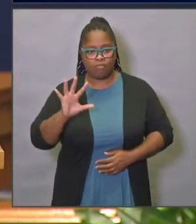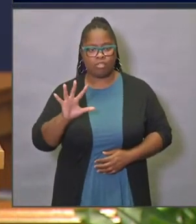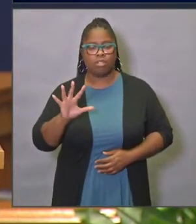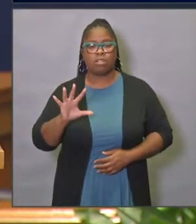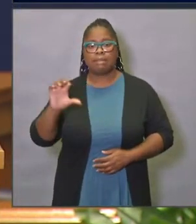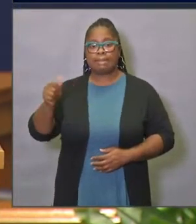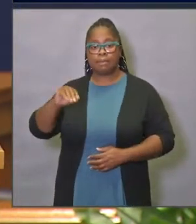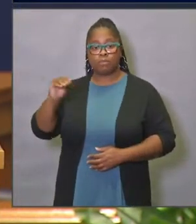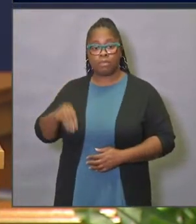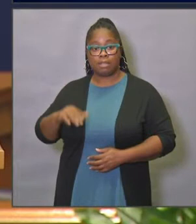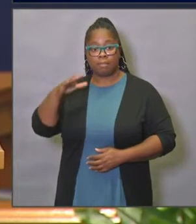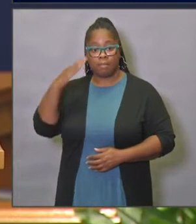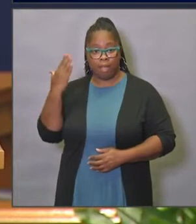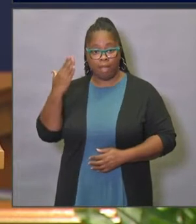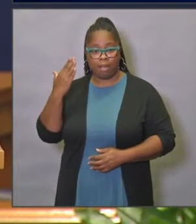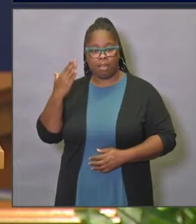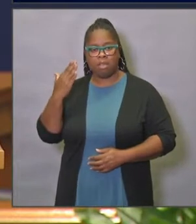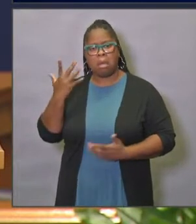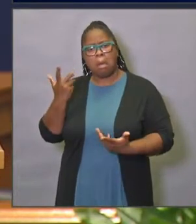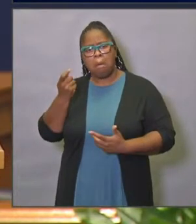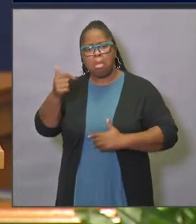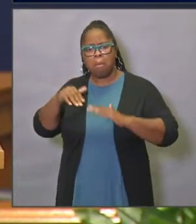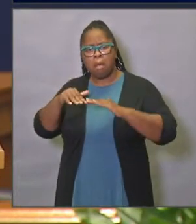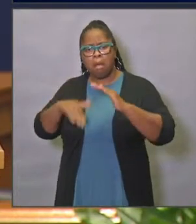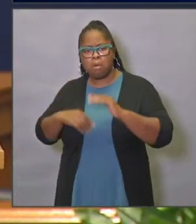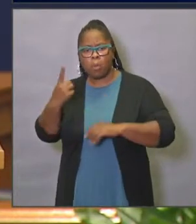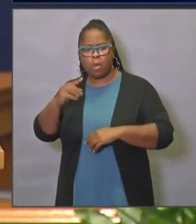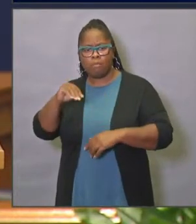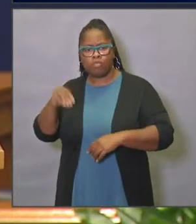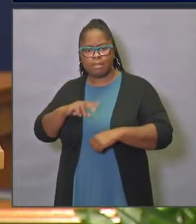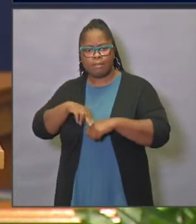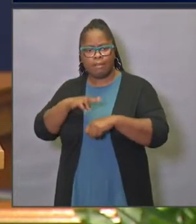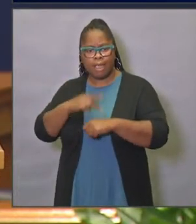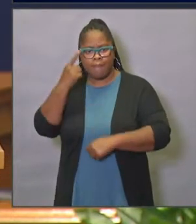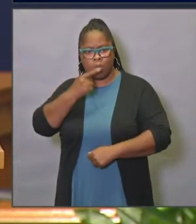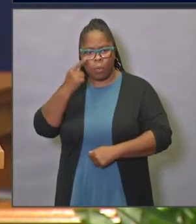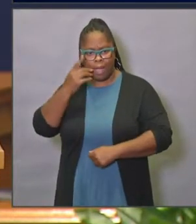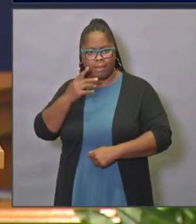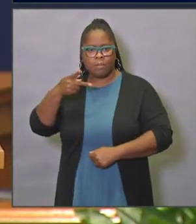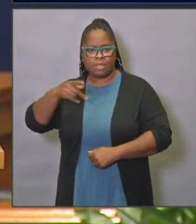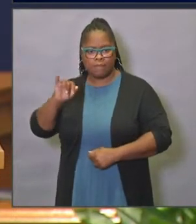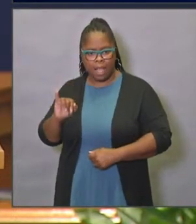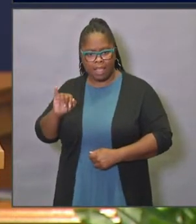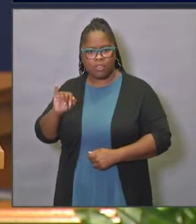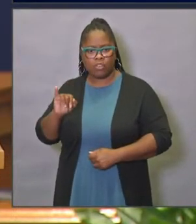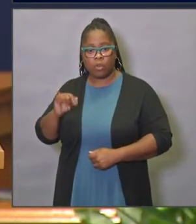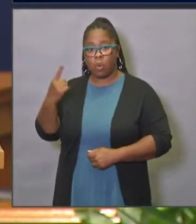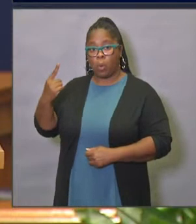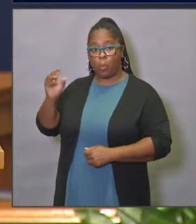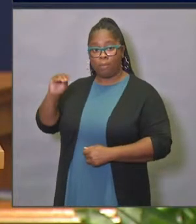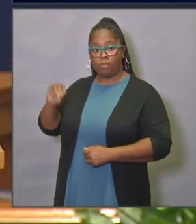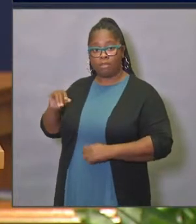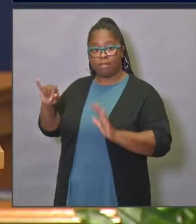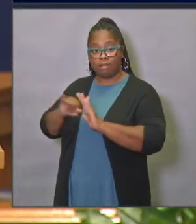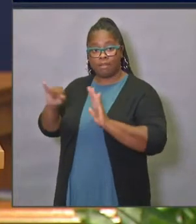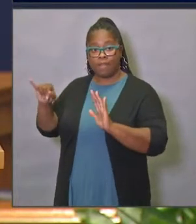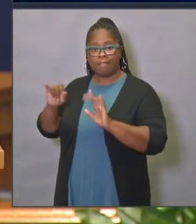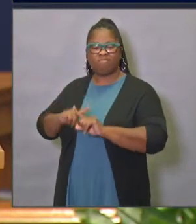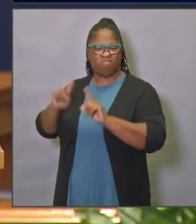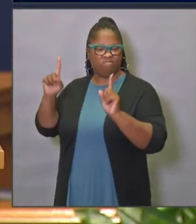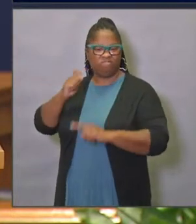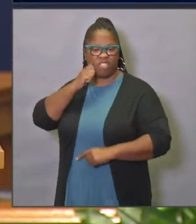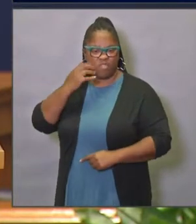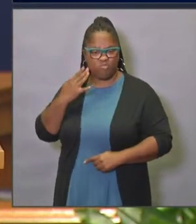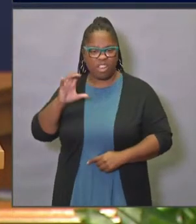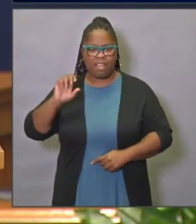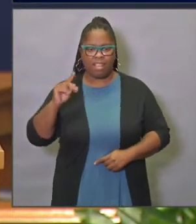Asian, 10% are Black, slightly less than 1% are Native Hawaiian or Pacific Islander, and 1% identified with another